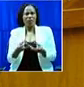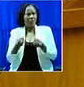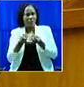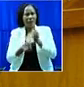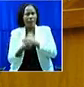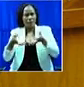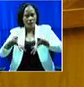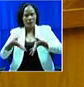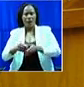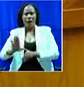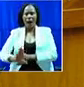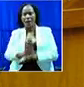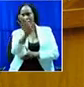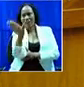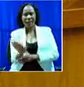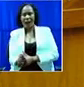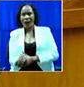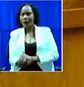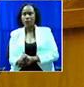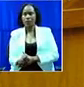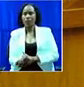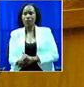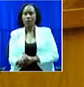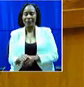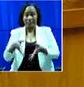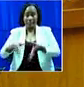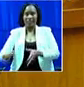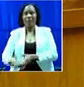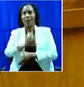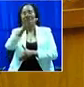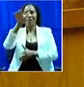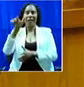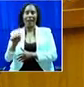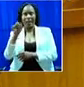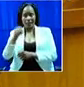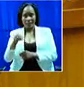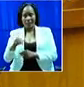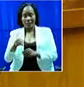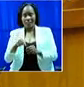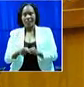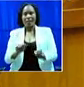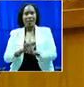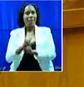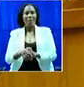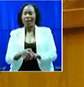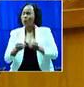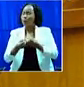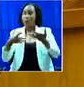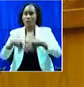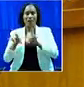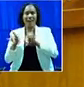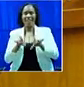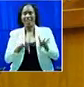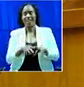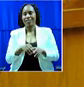the case on our own continent. In South Africa, the pandemic has caused great hardship and suffering. In